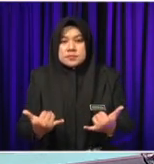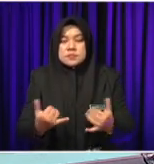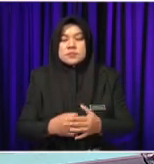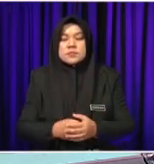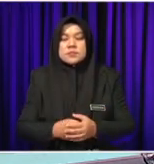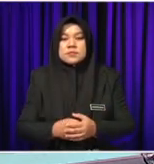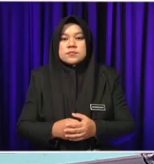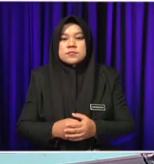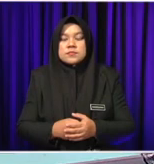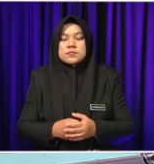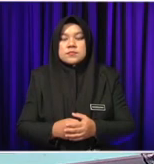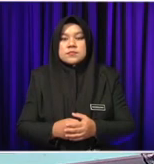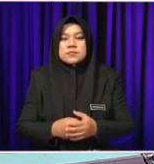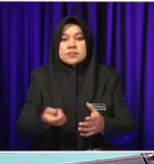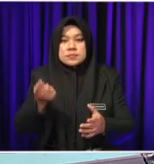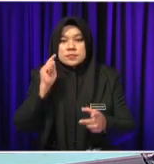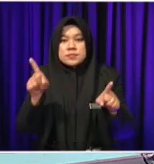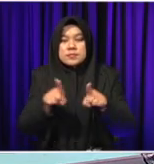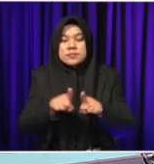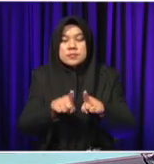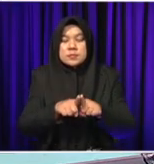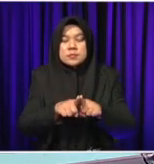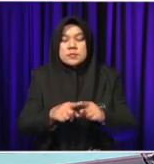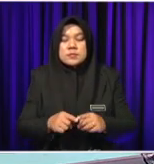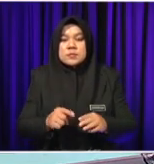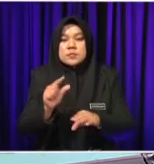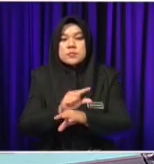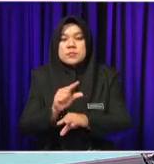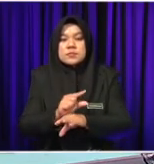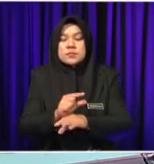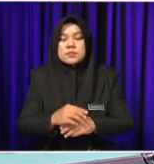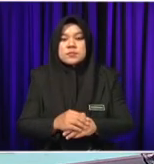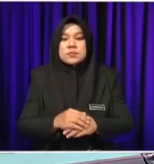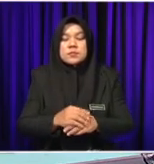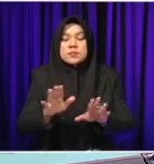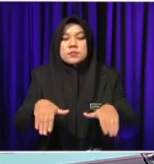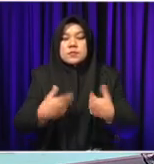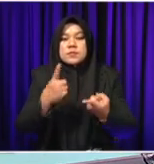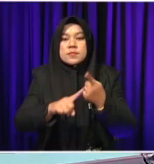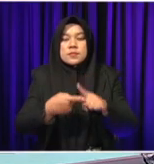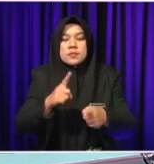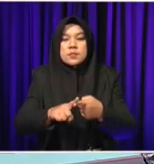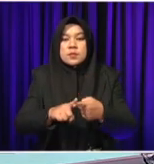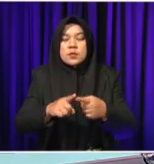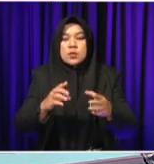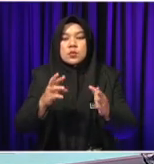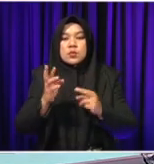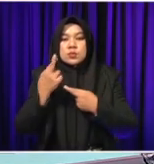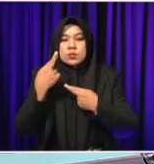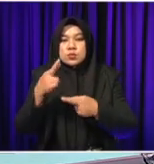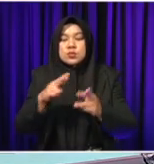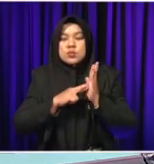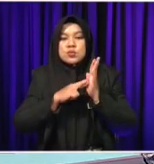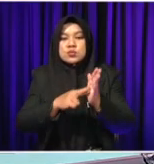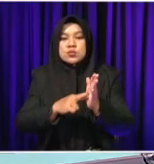the same approach that we did earlier, but this time, let us see how our friends here are going to express how they